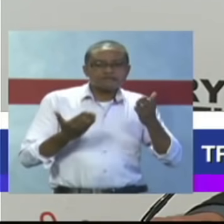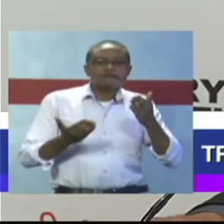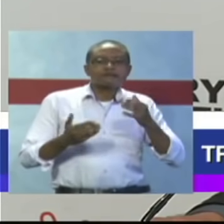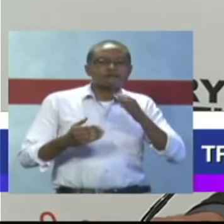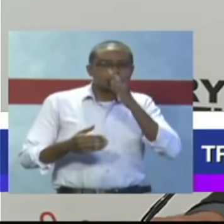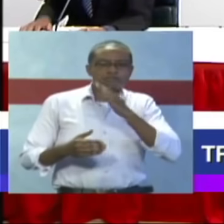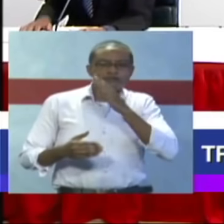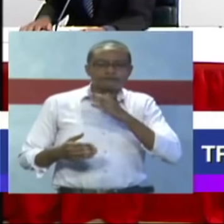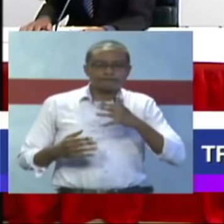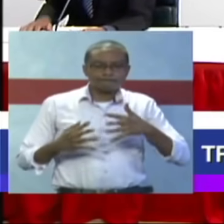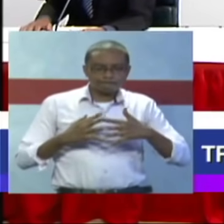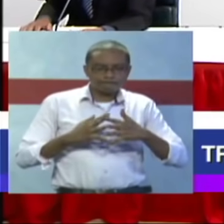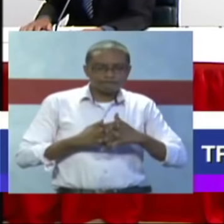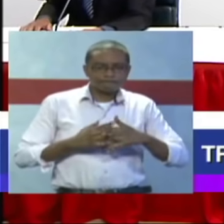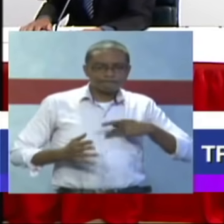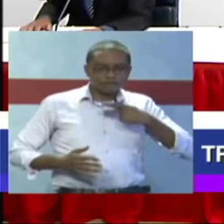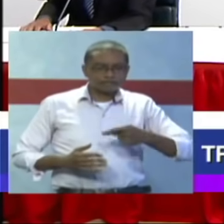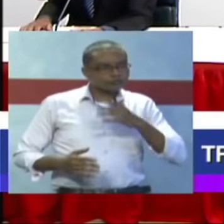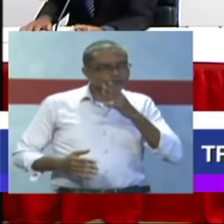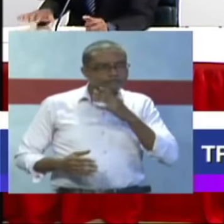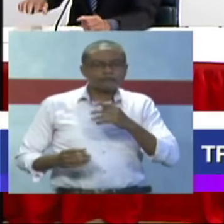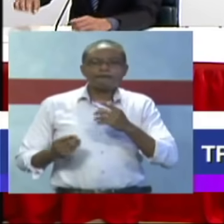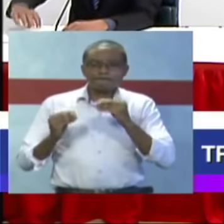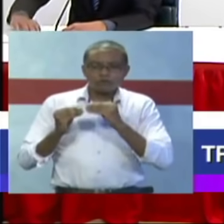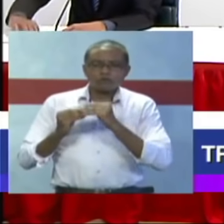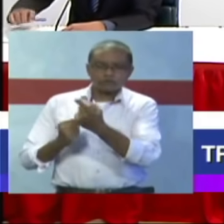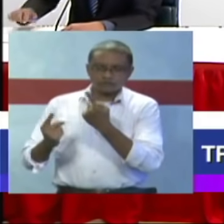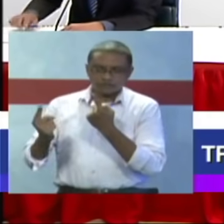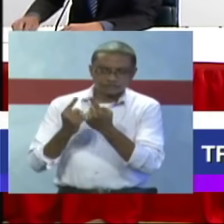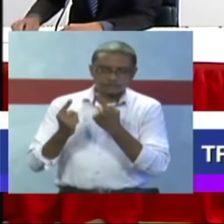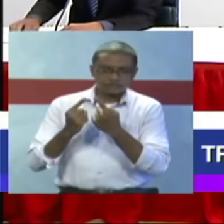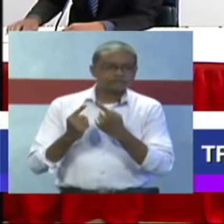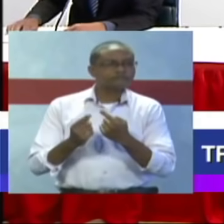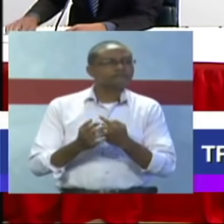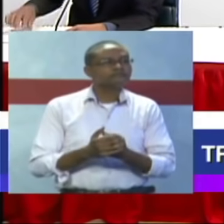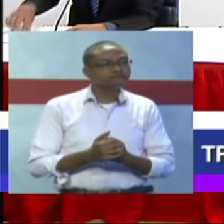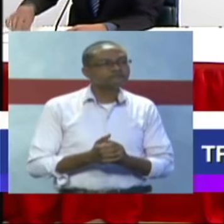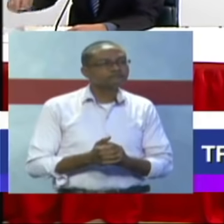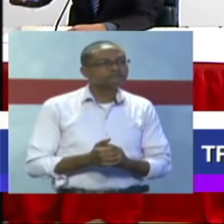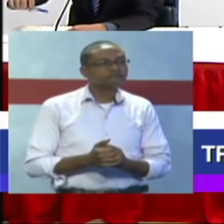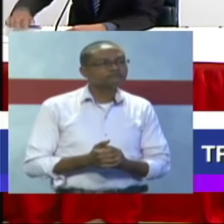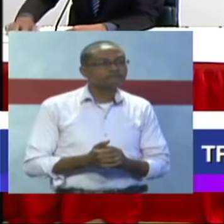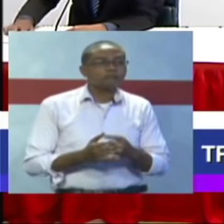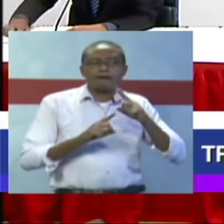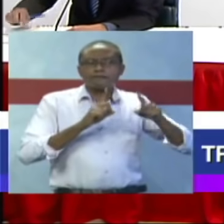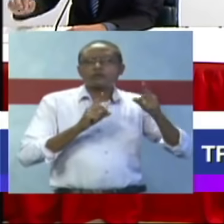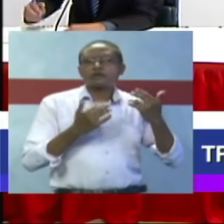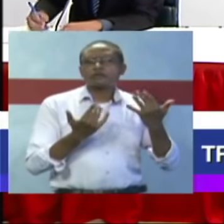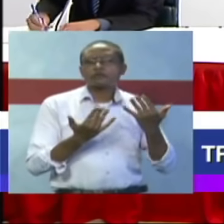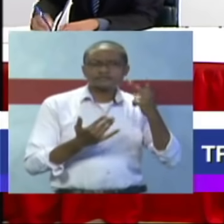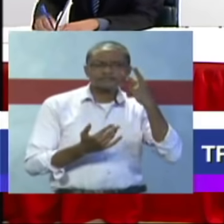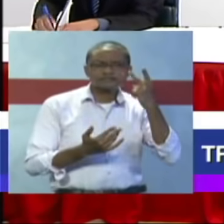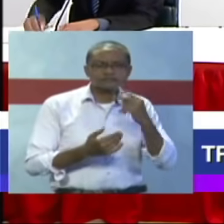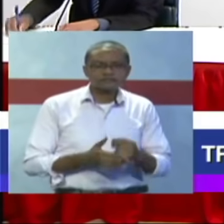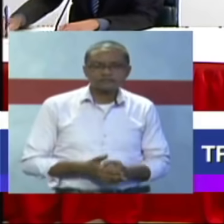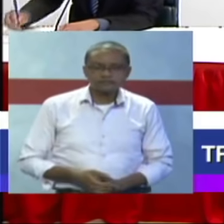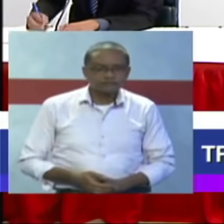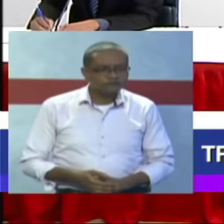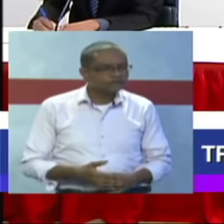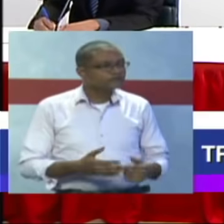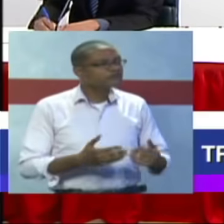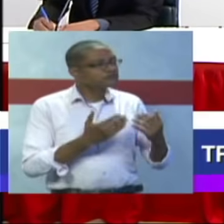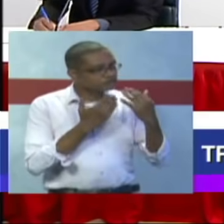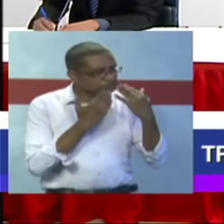time. Thanks a lot for the question. Thank you very much, Dr. Hines and Surjit Singh. We now go to the Express for